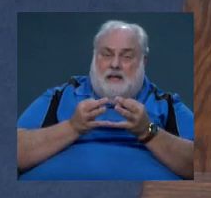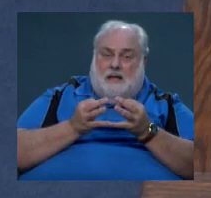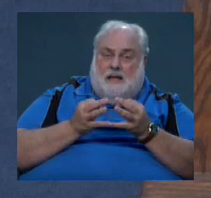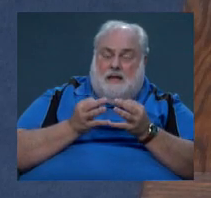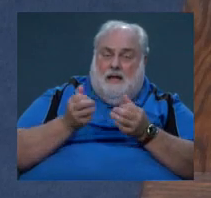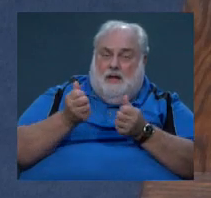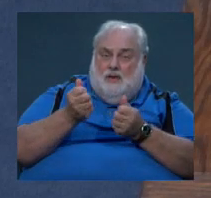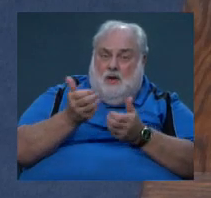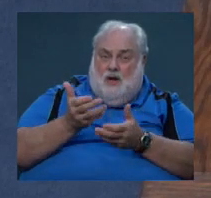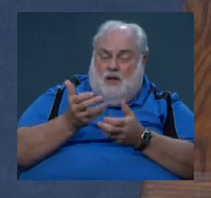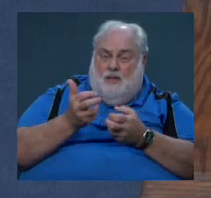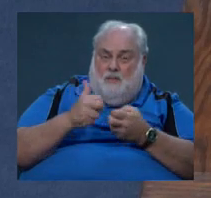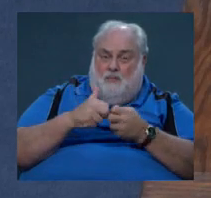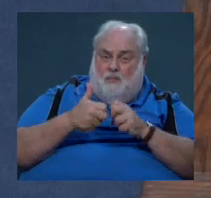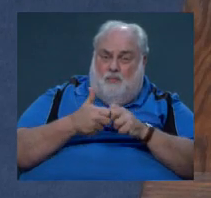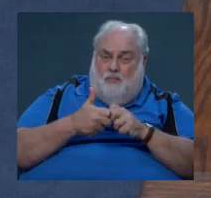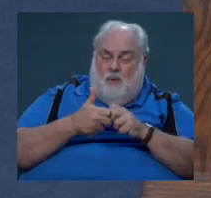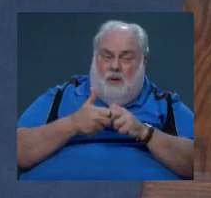our property to